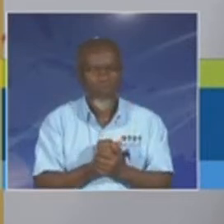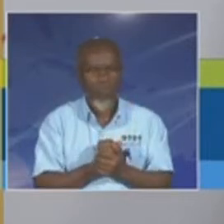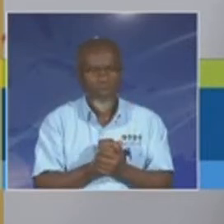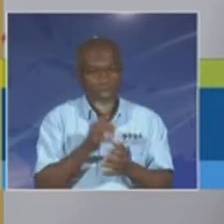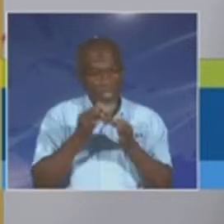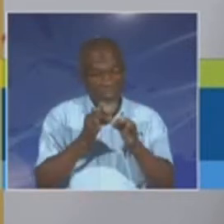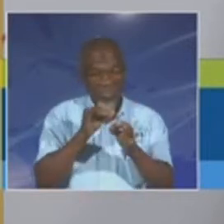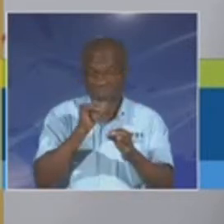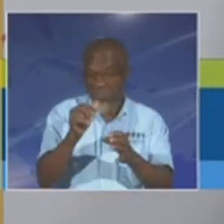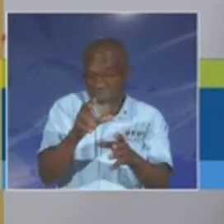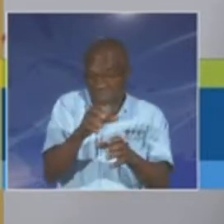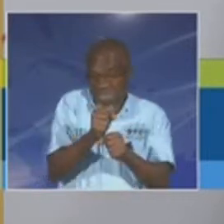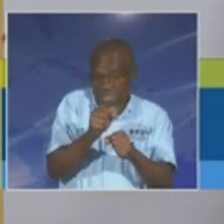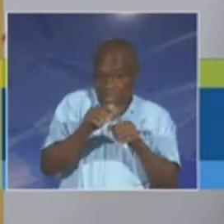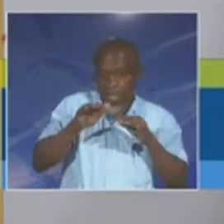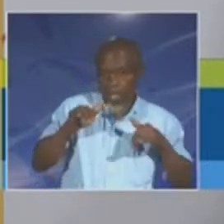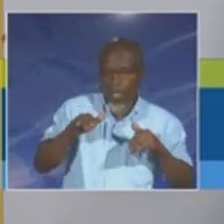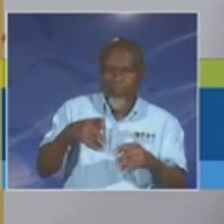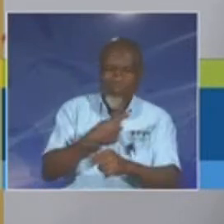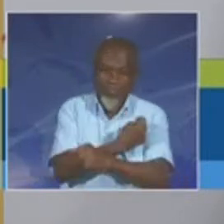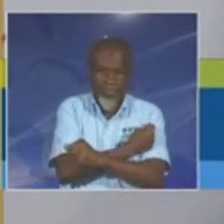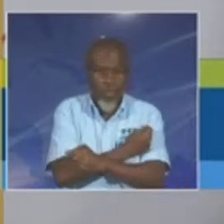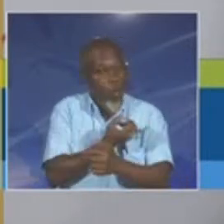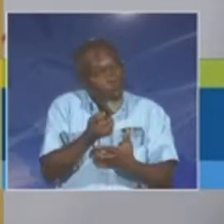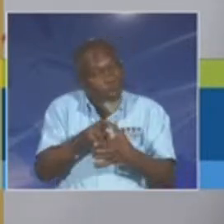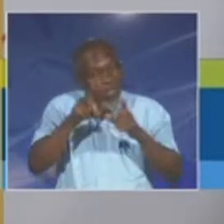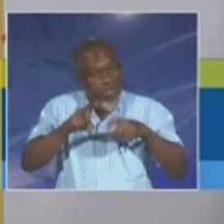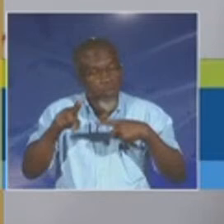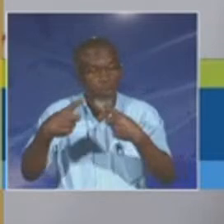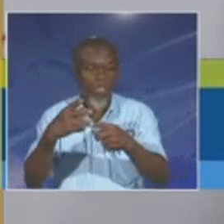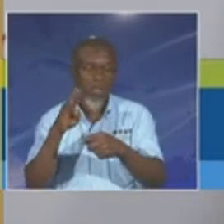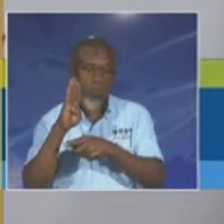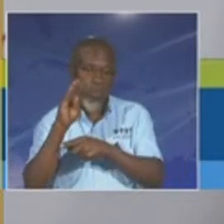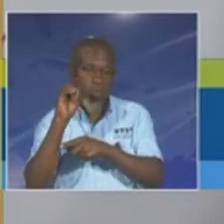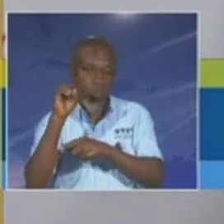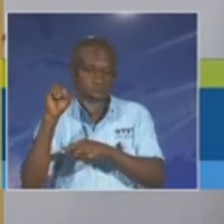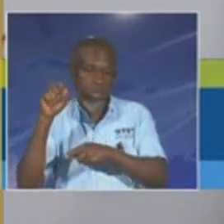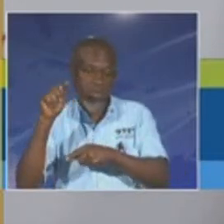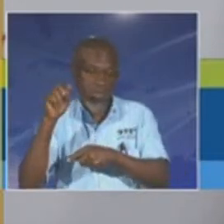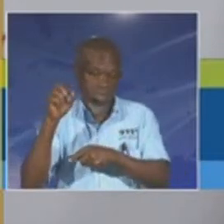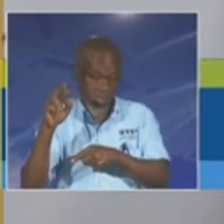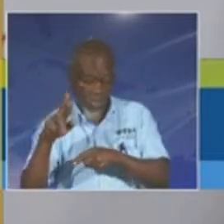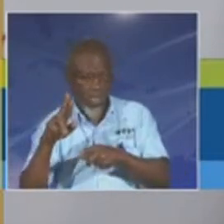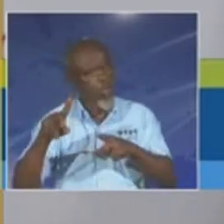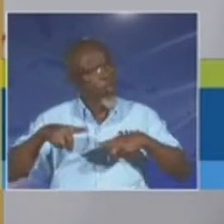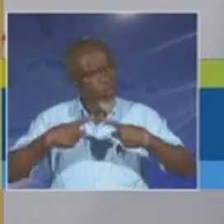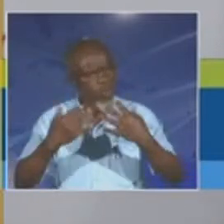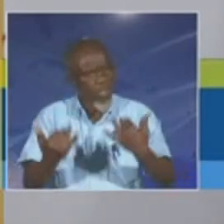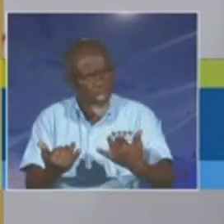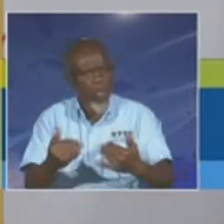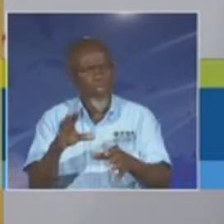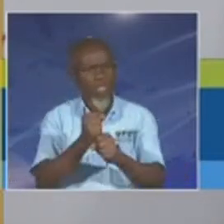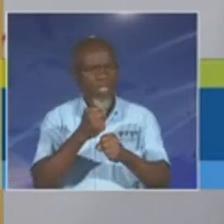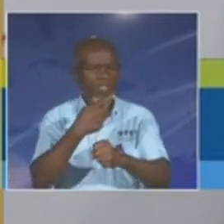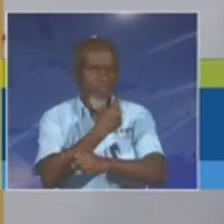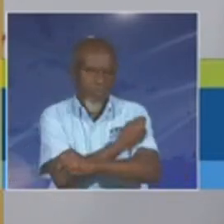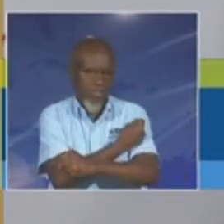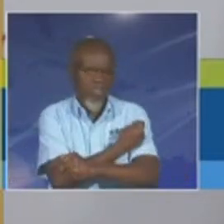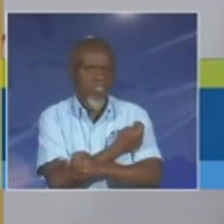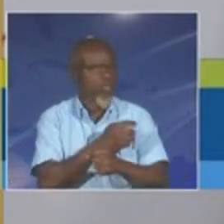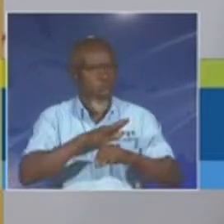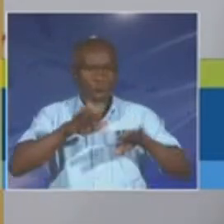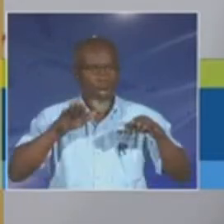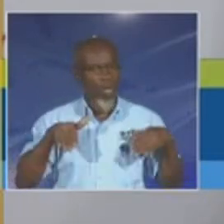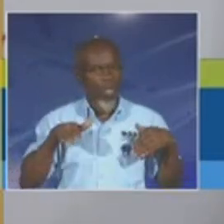yet or due for your booster, please get yours now. Don't delay, vaccinate today. Be